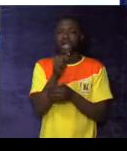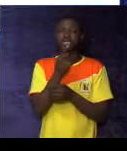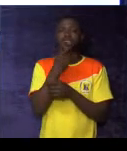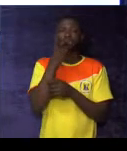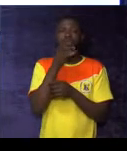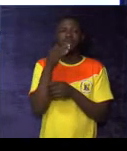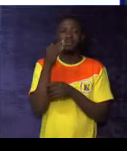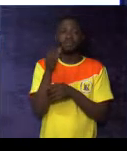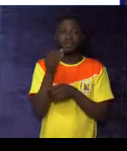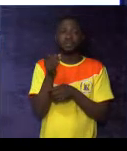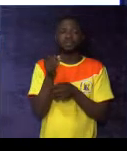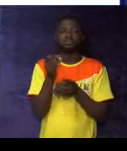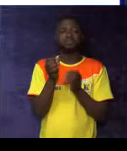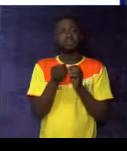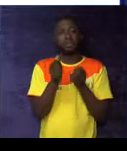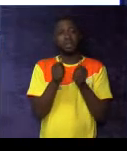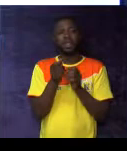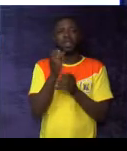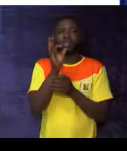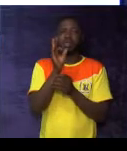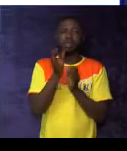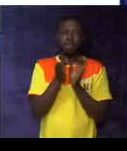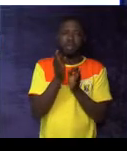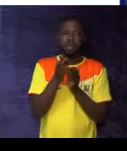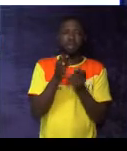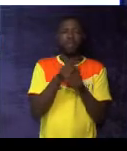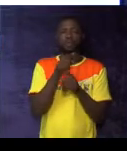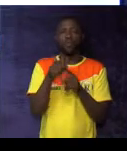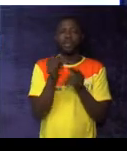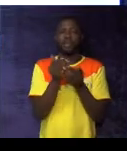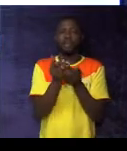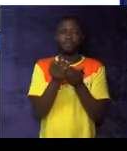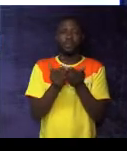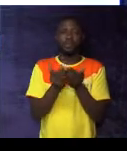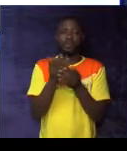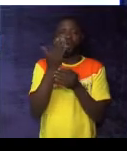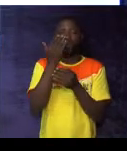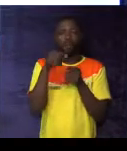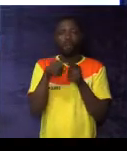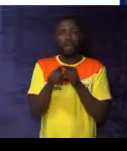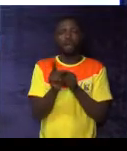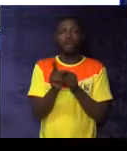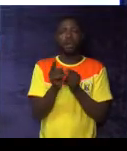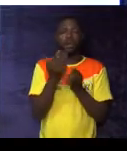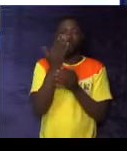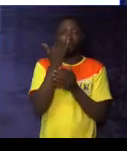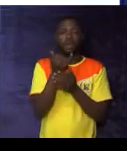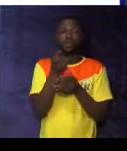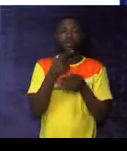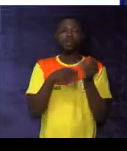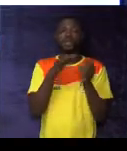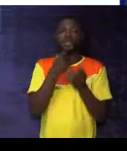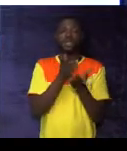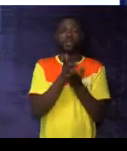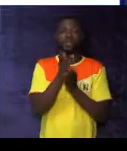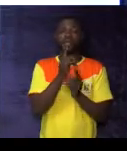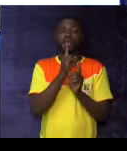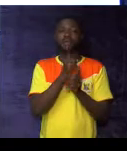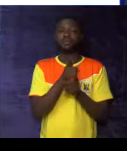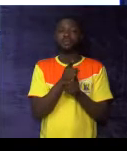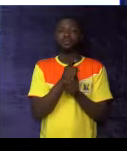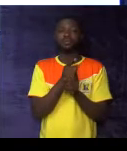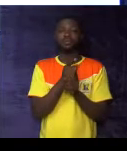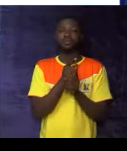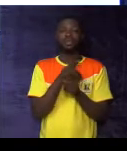speaking French. If, when, before, why. What is the